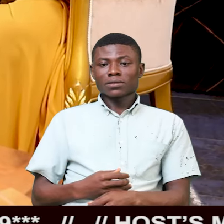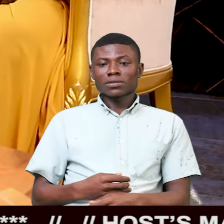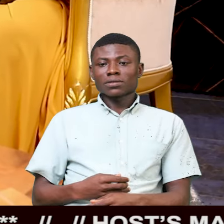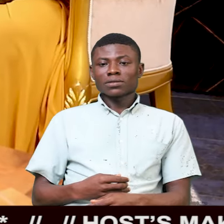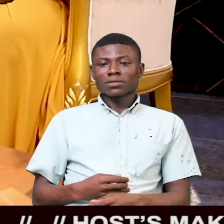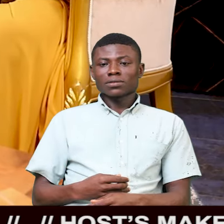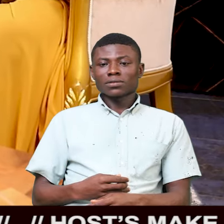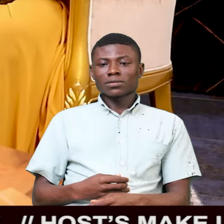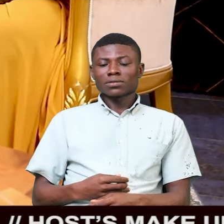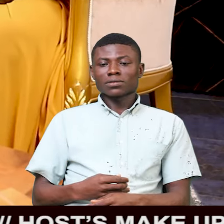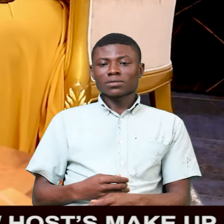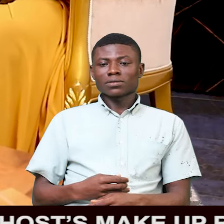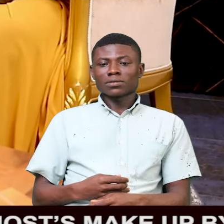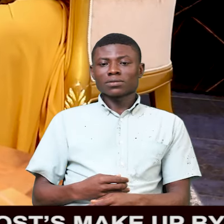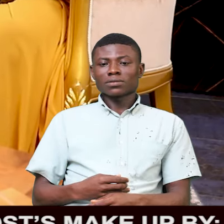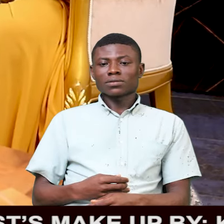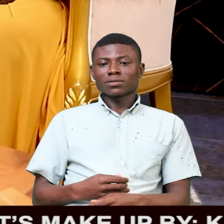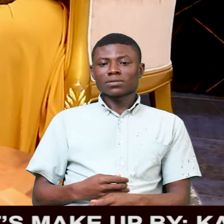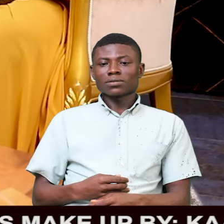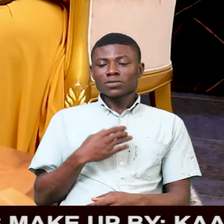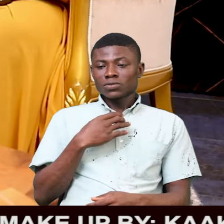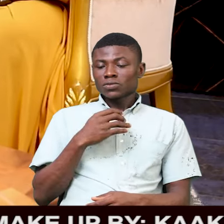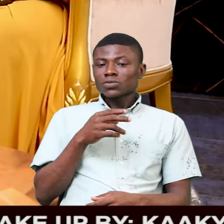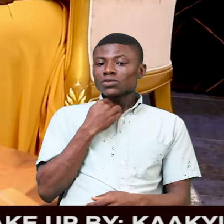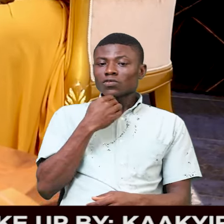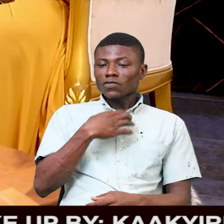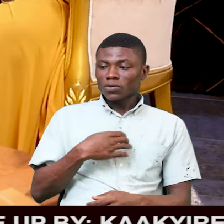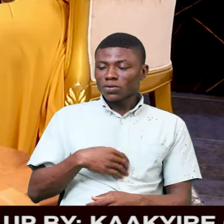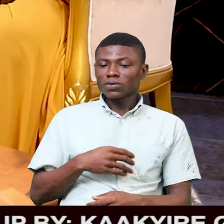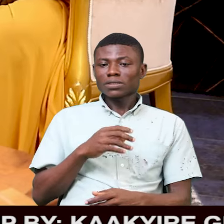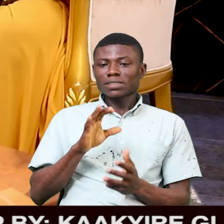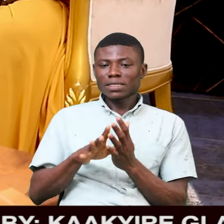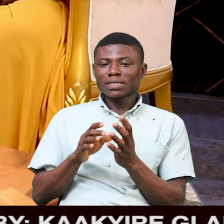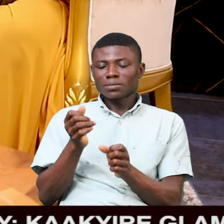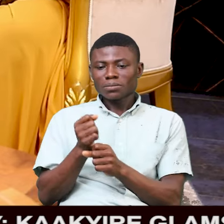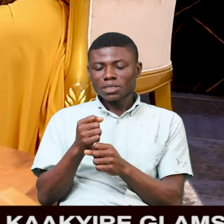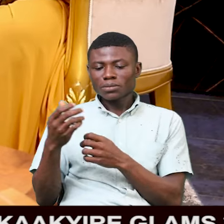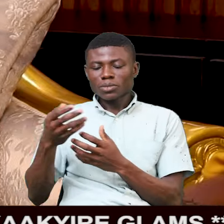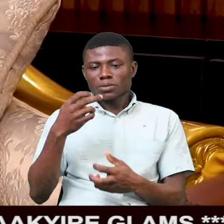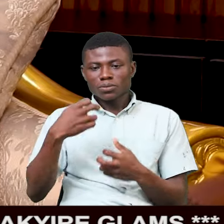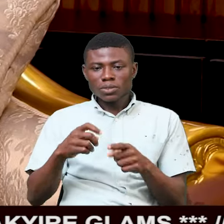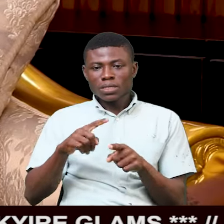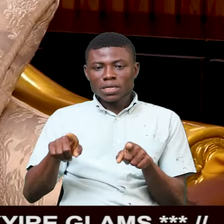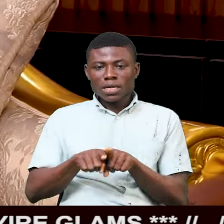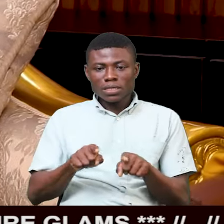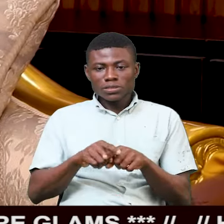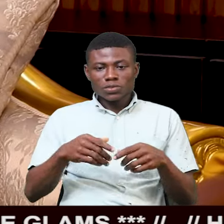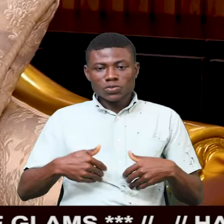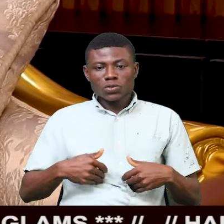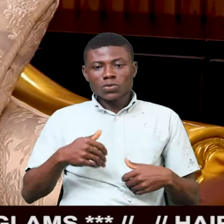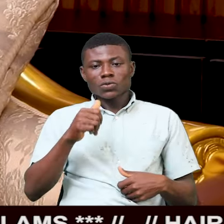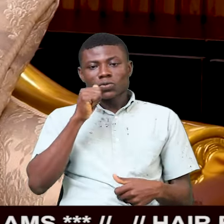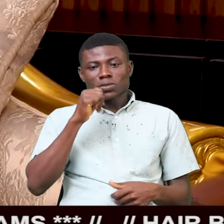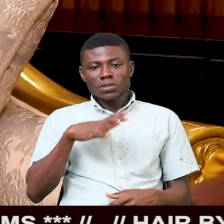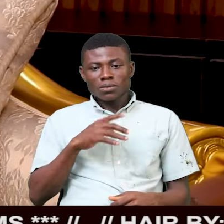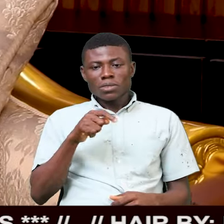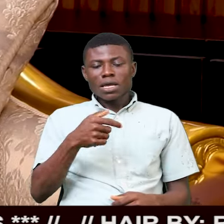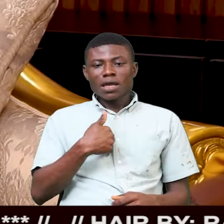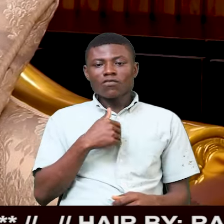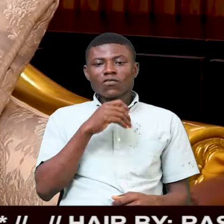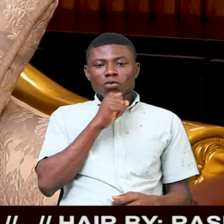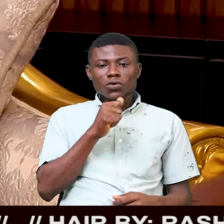I'm fit you almost so, I'm all. And you know, as a young lady, have an elderly woman from 60